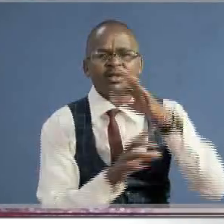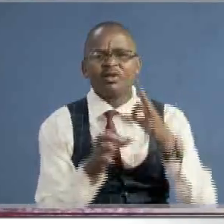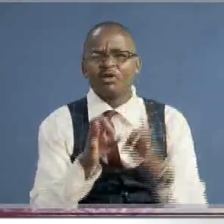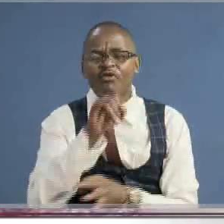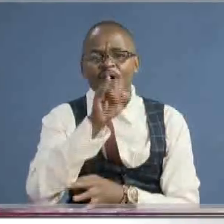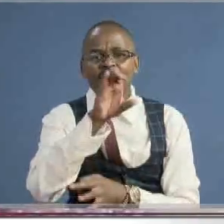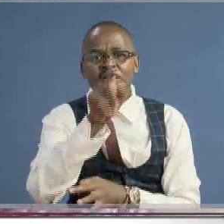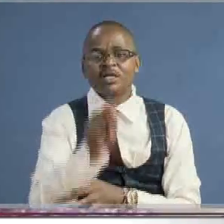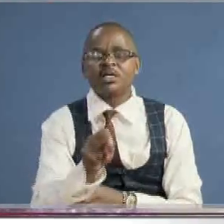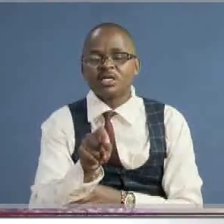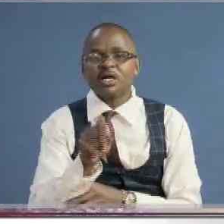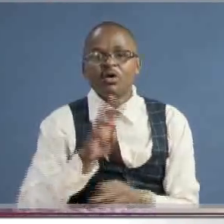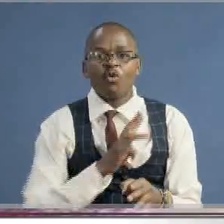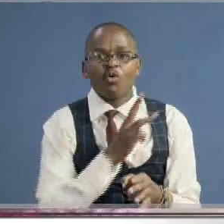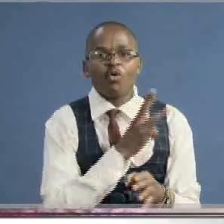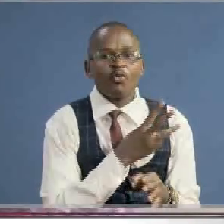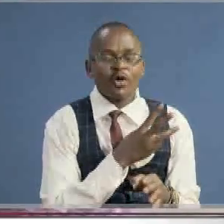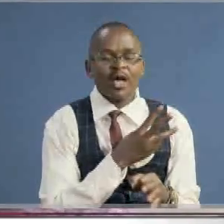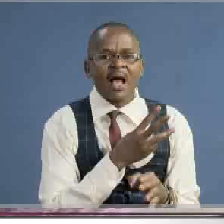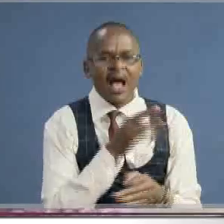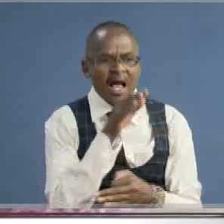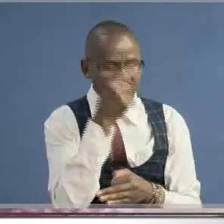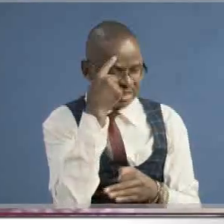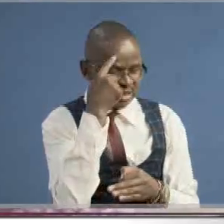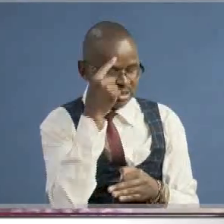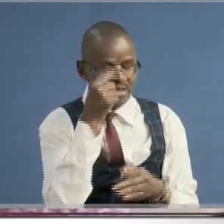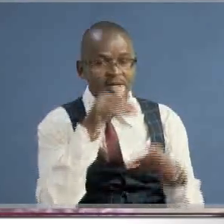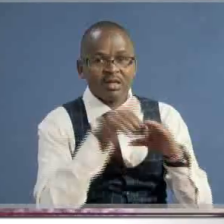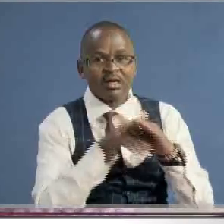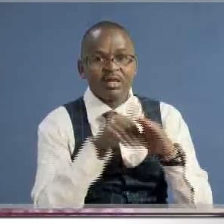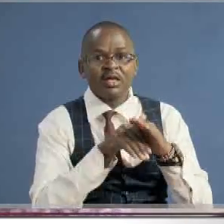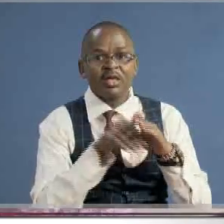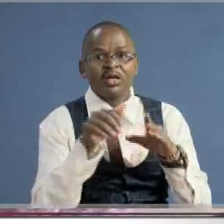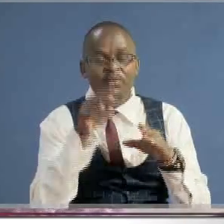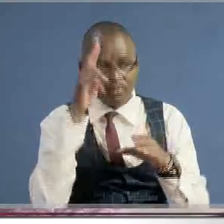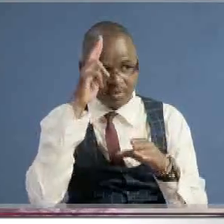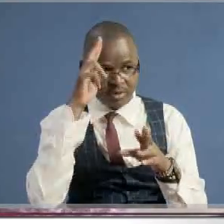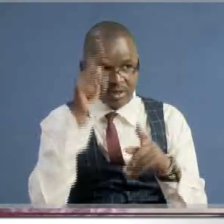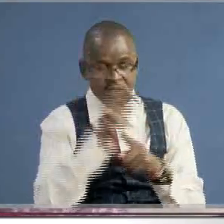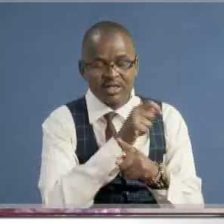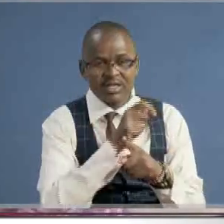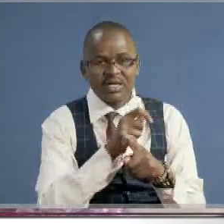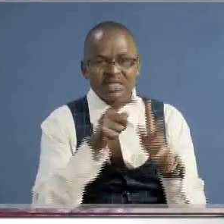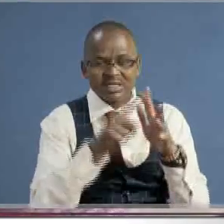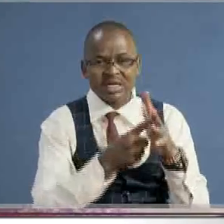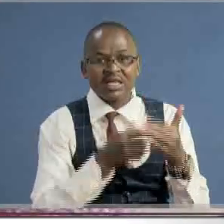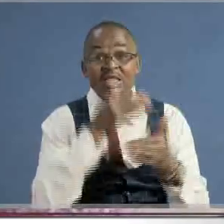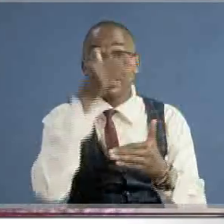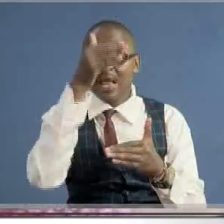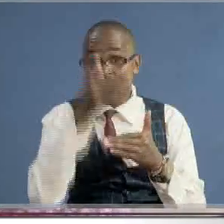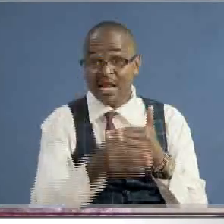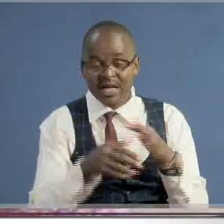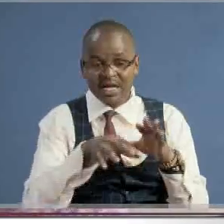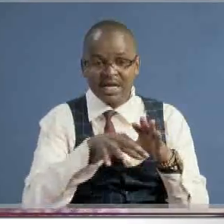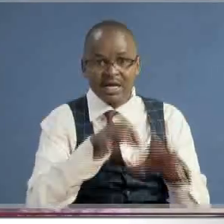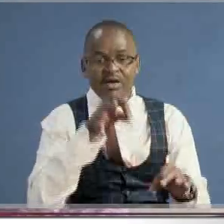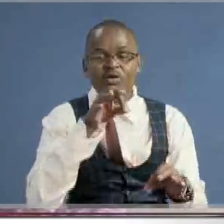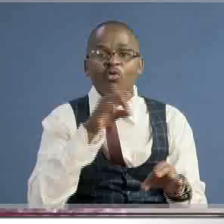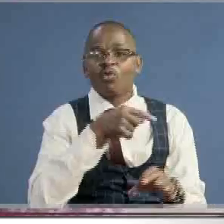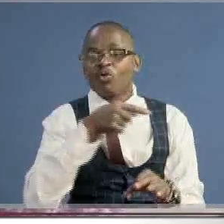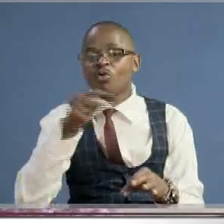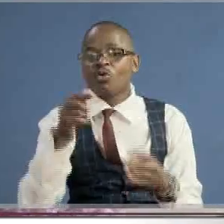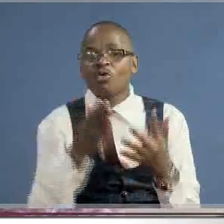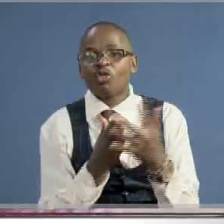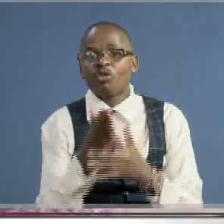ICT we are ramping up the ICT cause in police training effective from the next in tech police officers who will